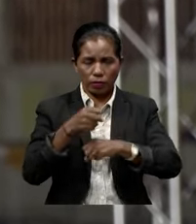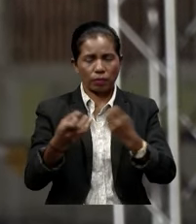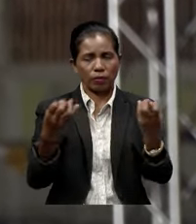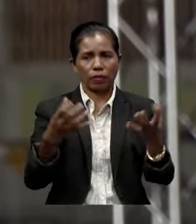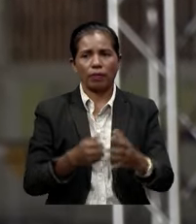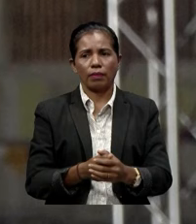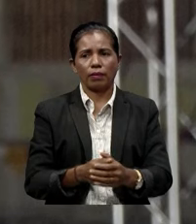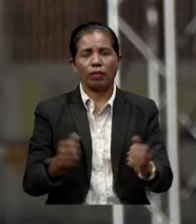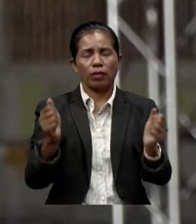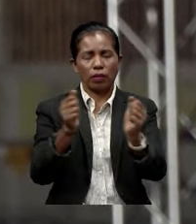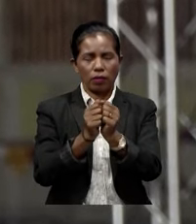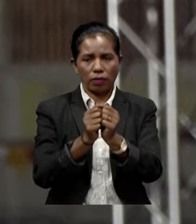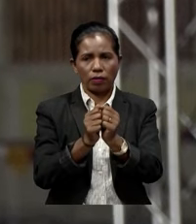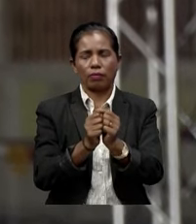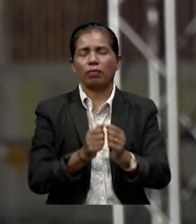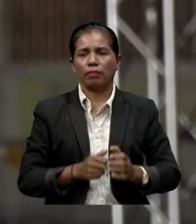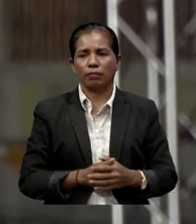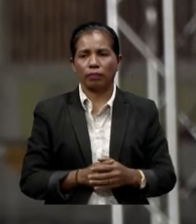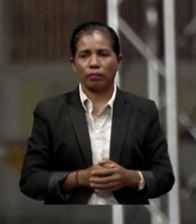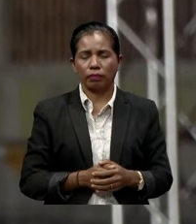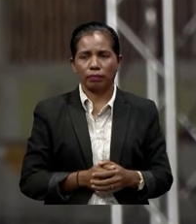with thousands,